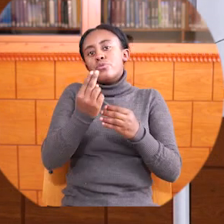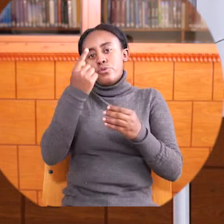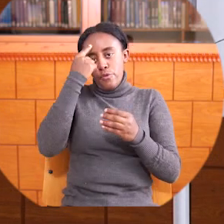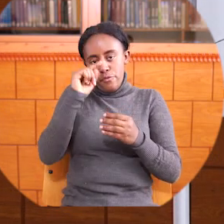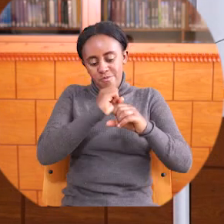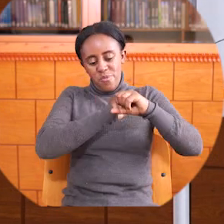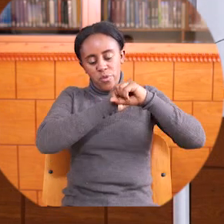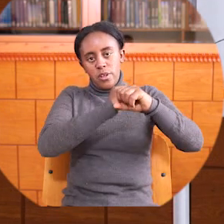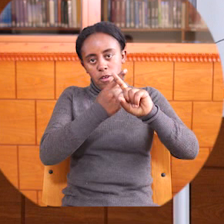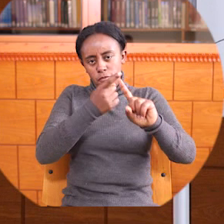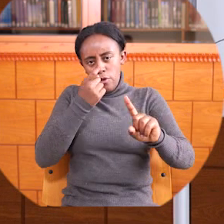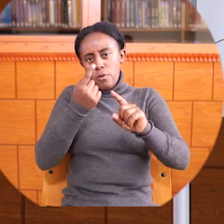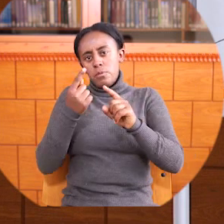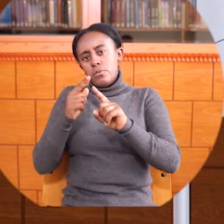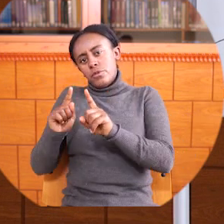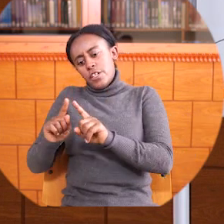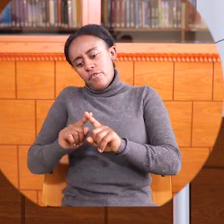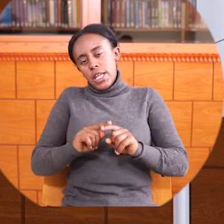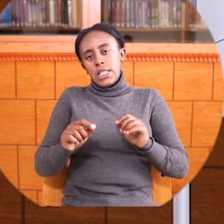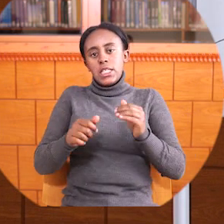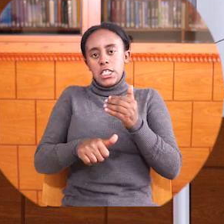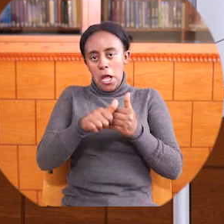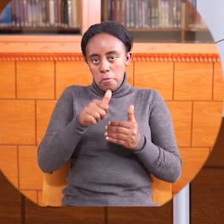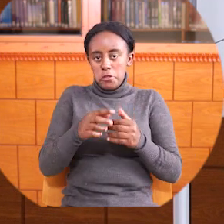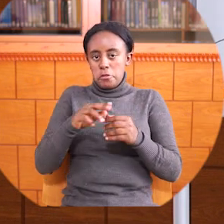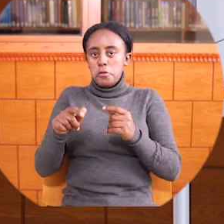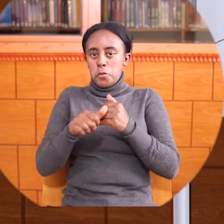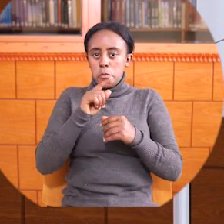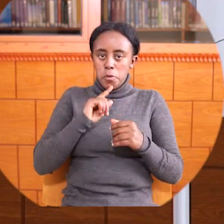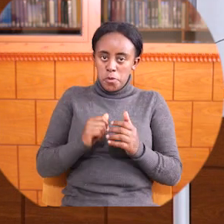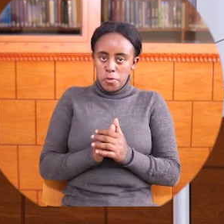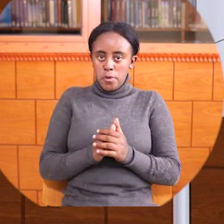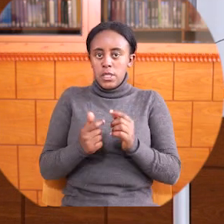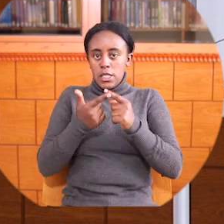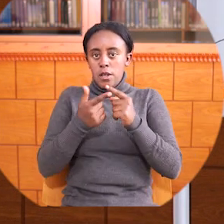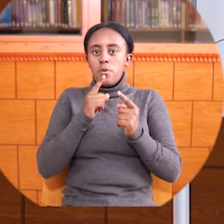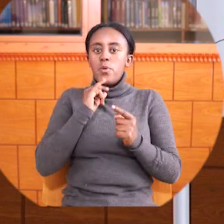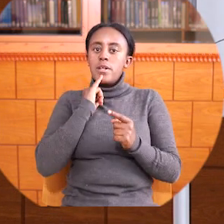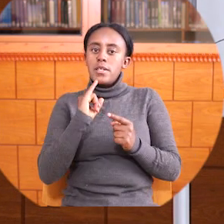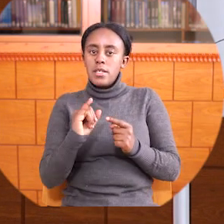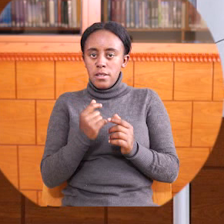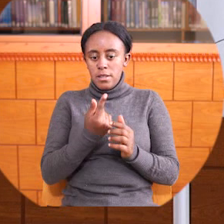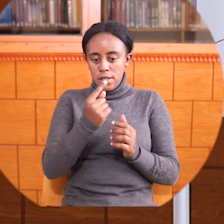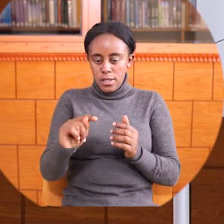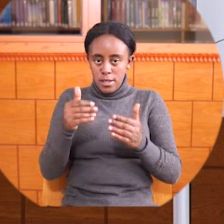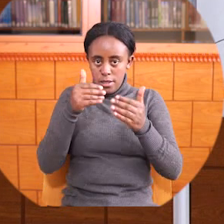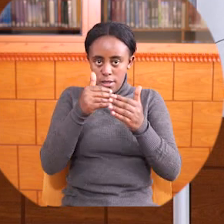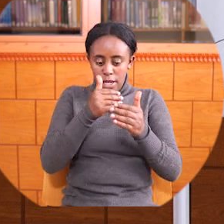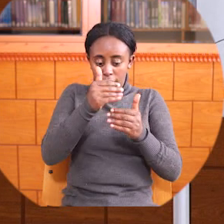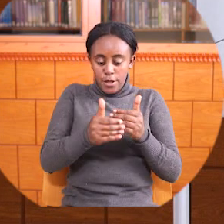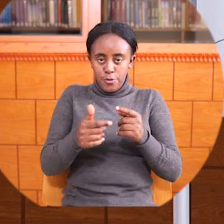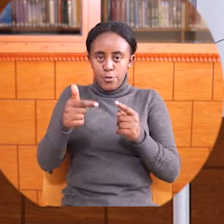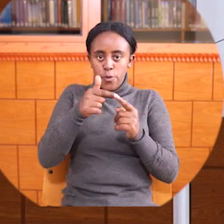the plant tissue from different damage and injuries. The second one is the layer which is next to